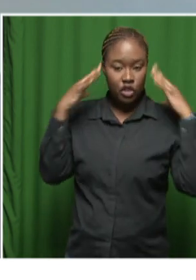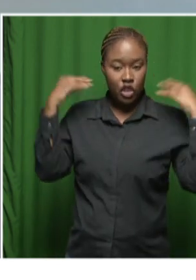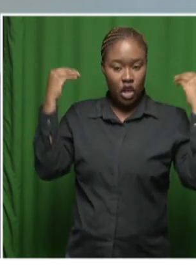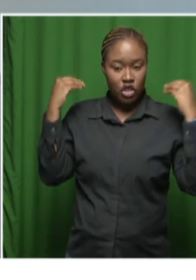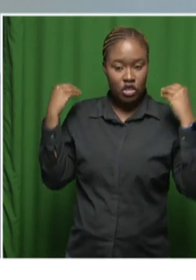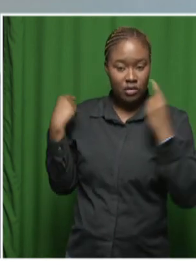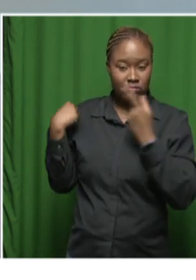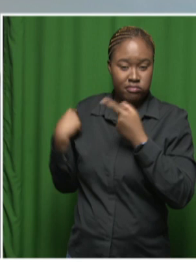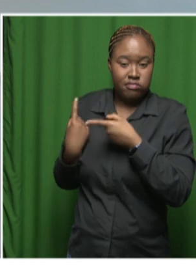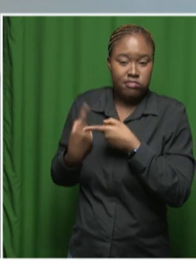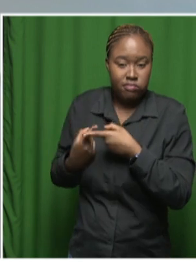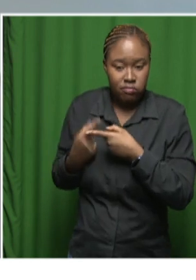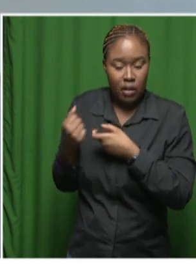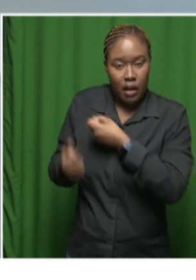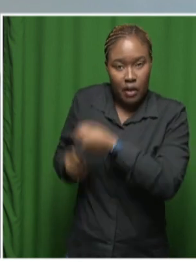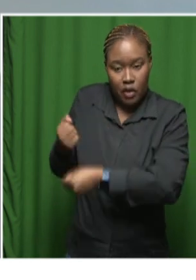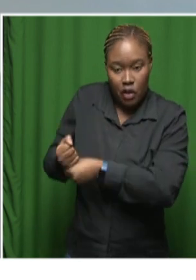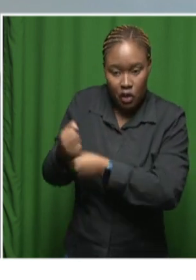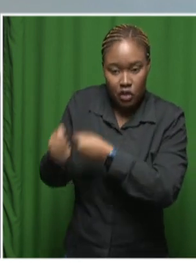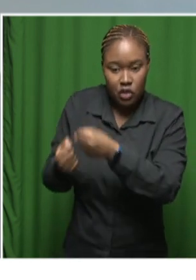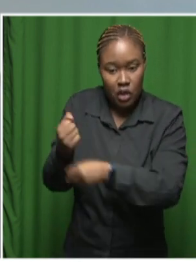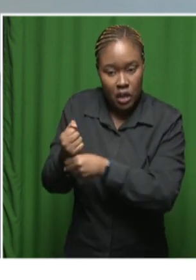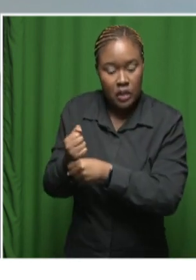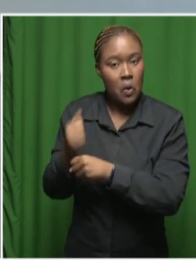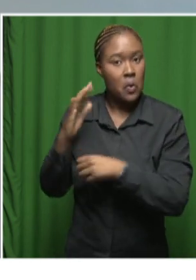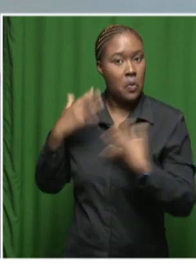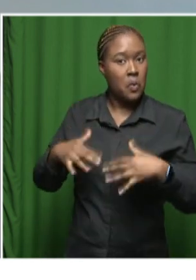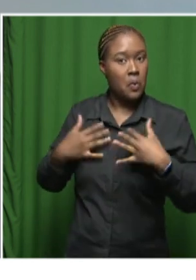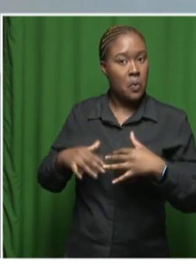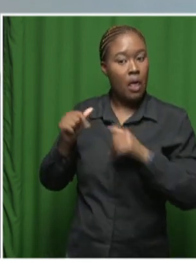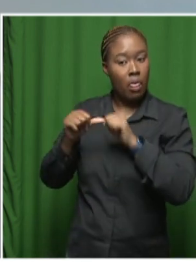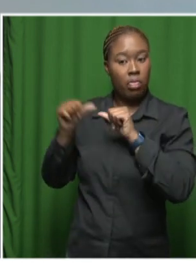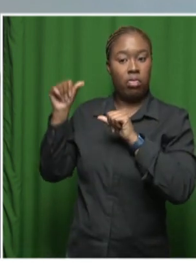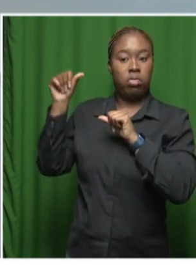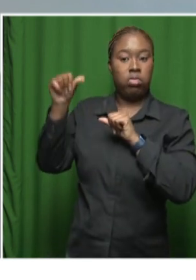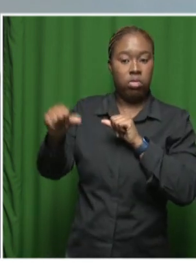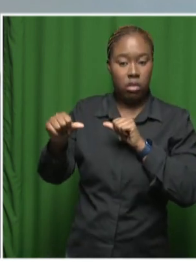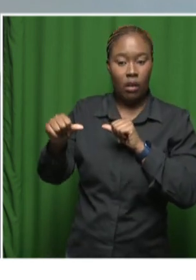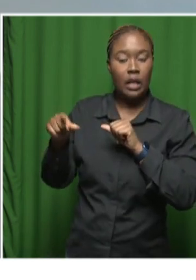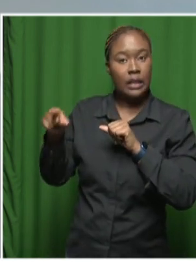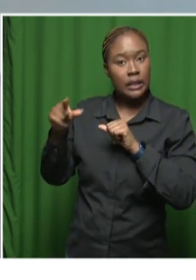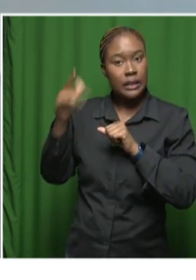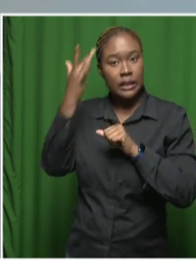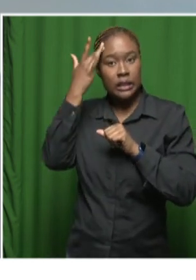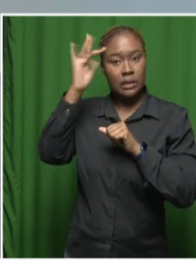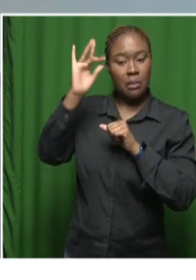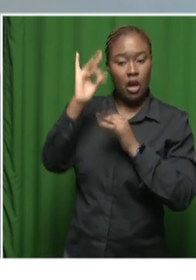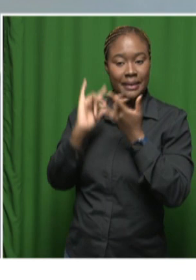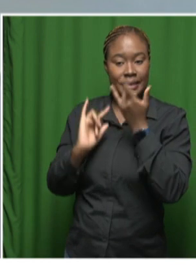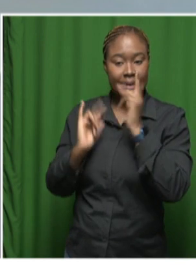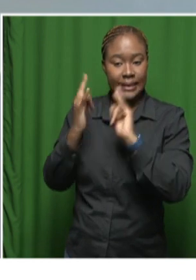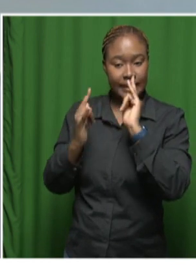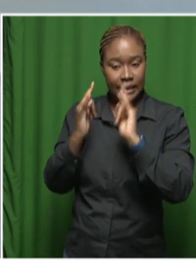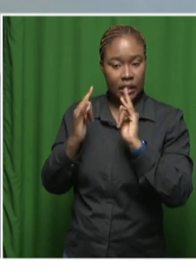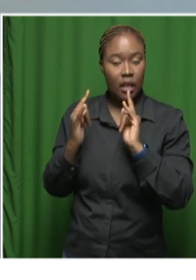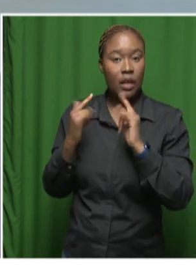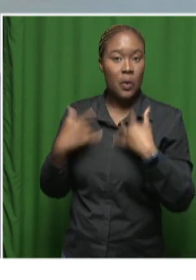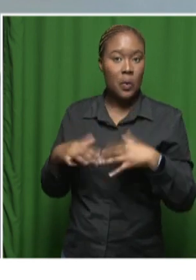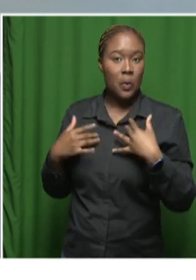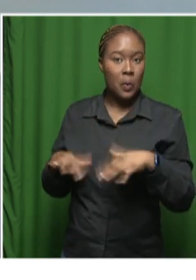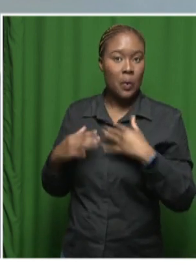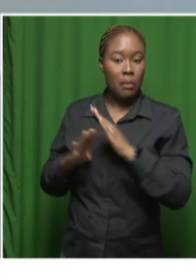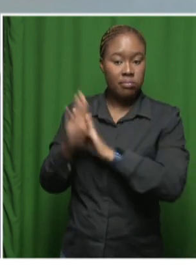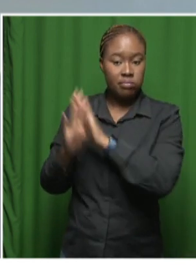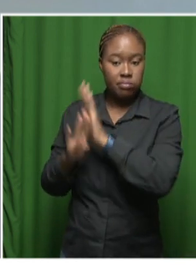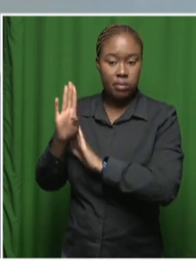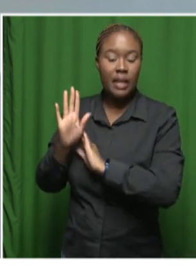years in building up, and they have gone through great strides in building smart cities using digital twins. I mean, if you look at the